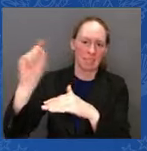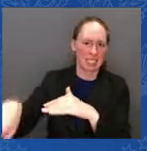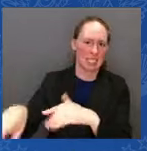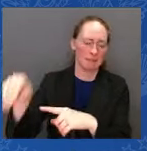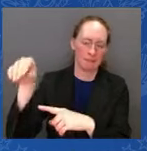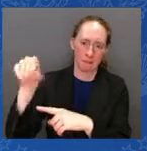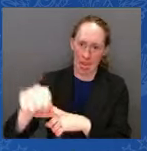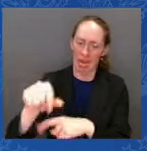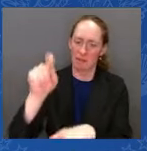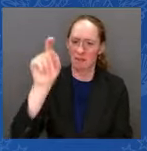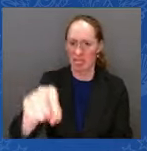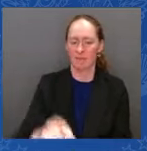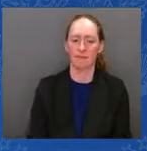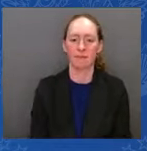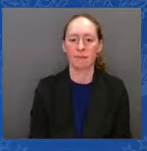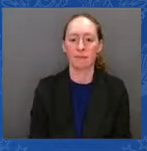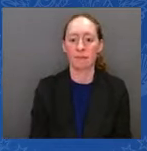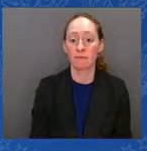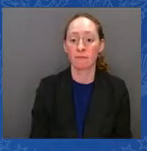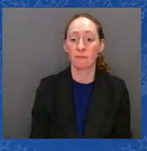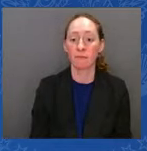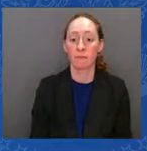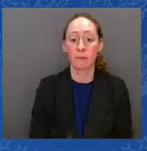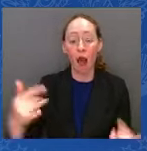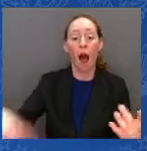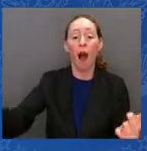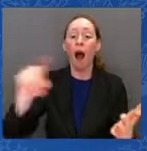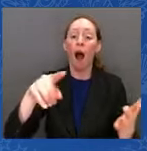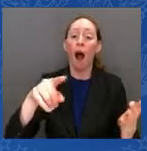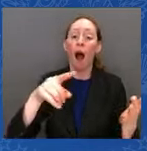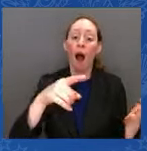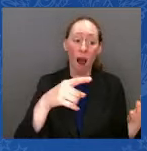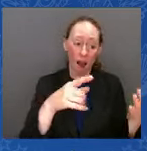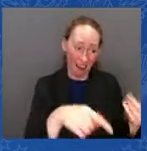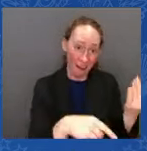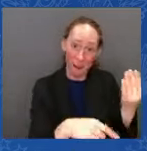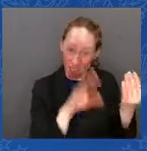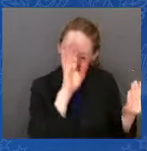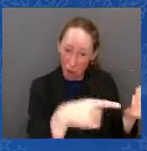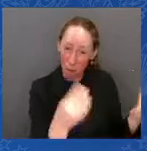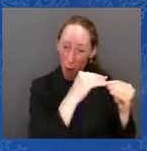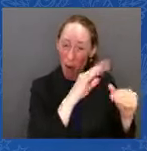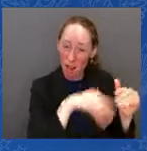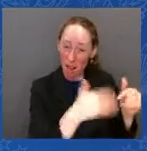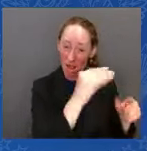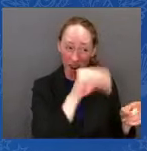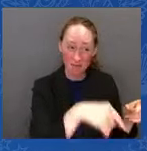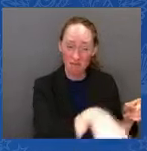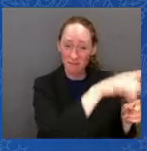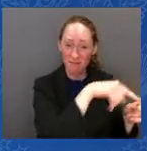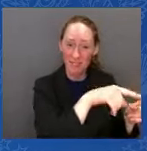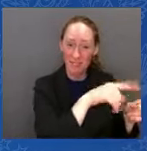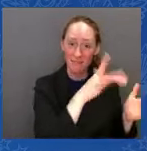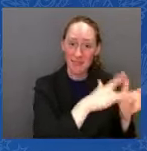Y'all are paying more than that. Just 15%. And it paid for everything we